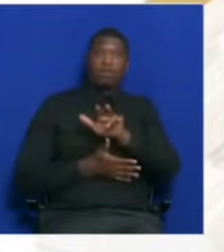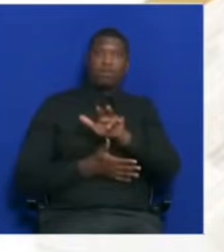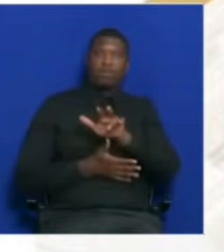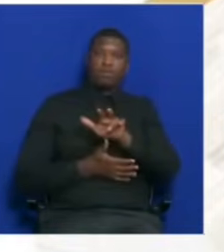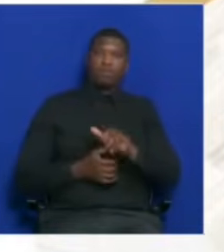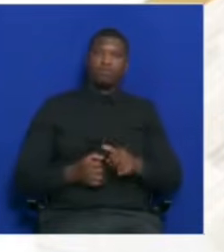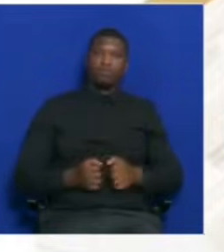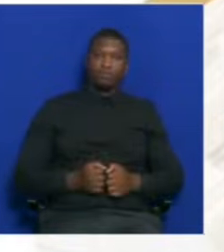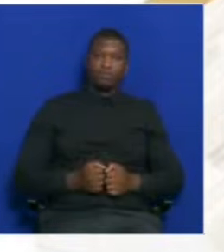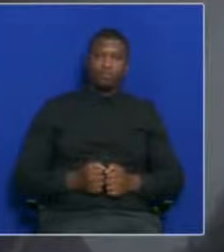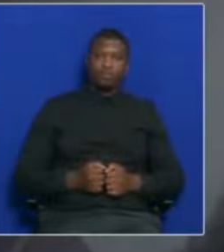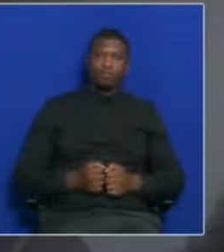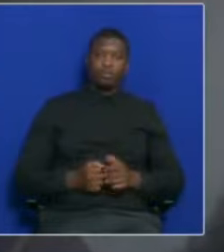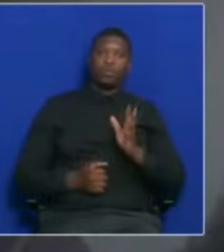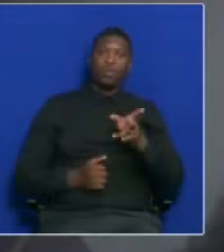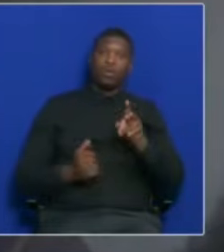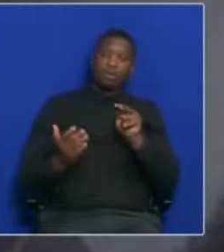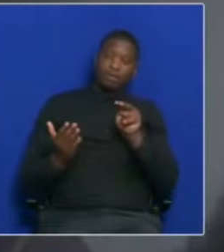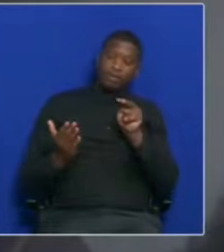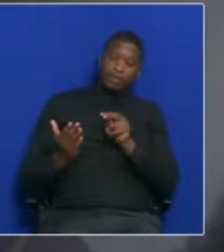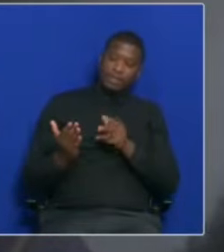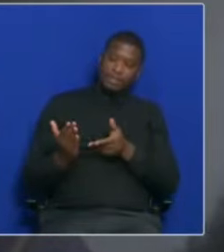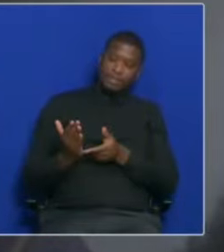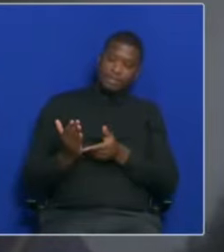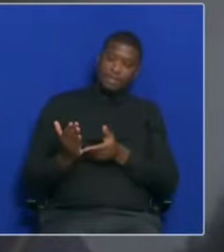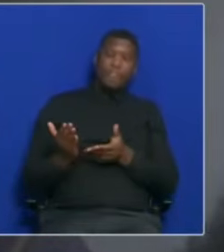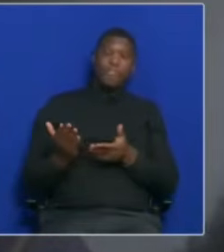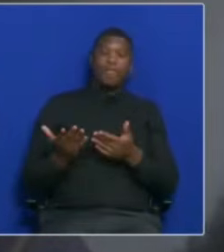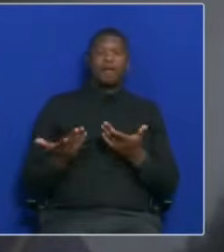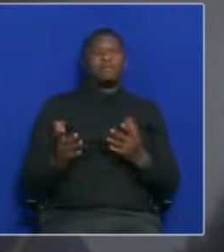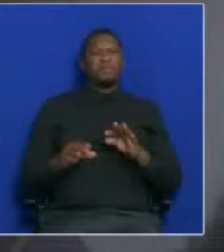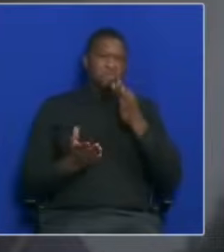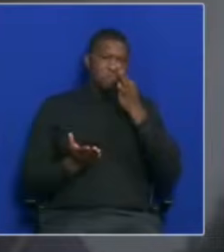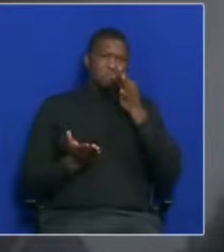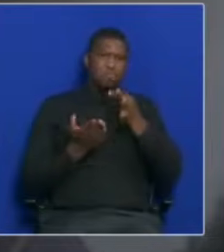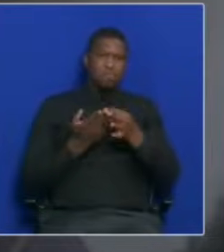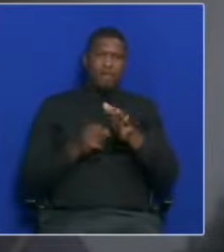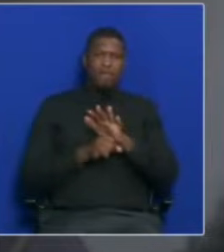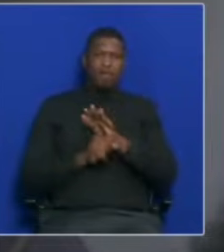You'll see there, I don't propose to read the entire paragraph,